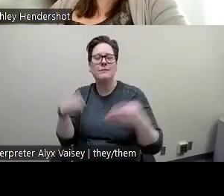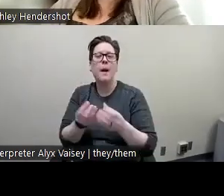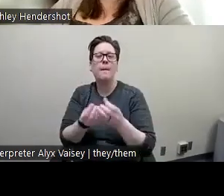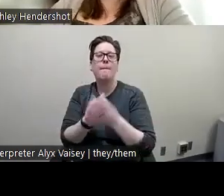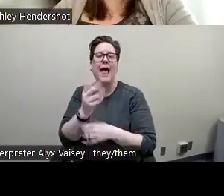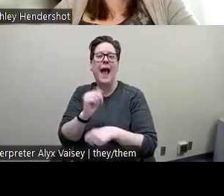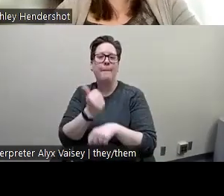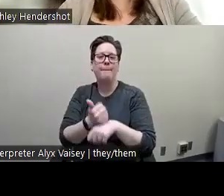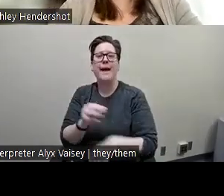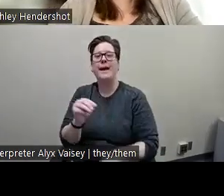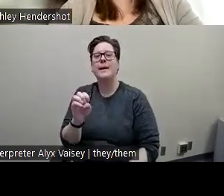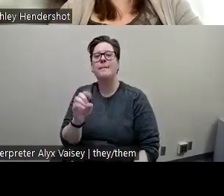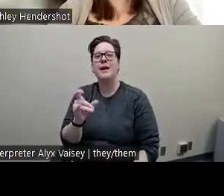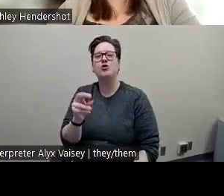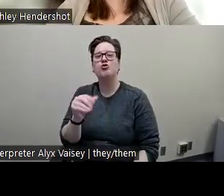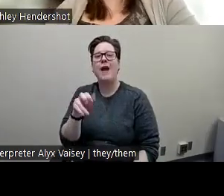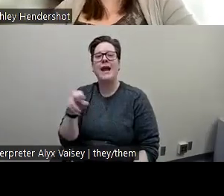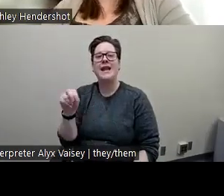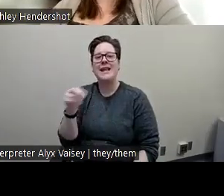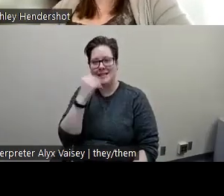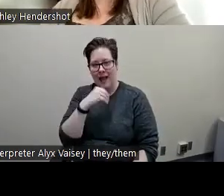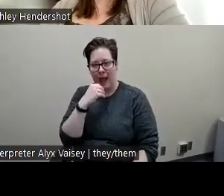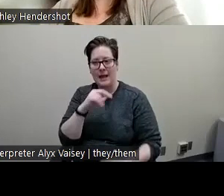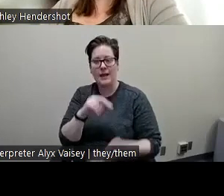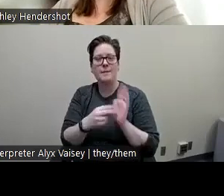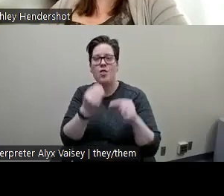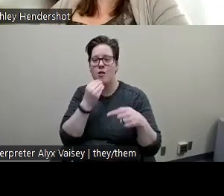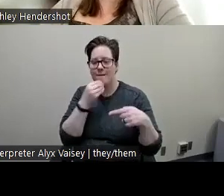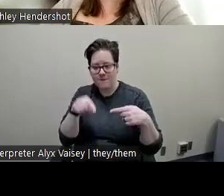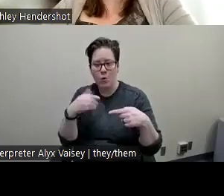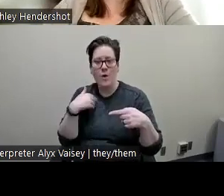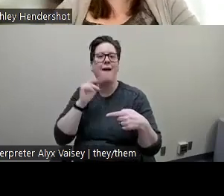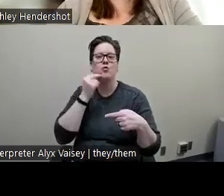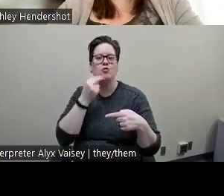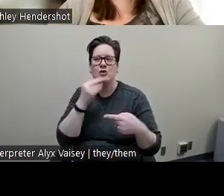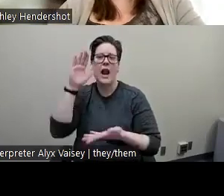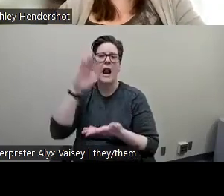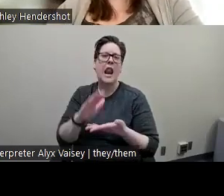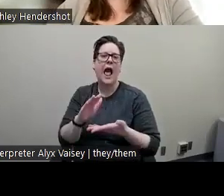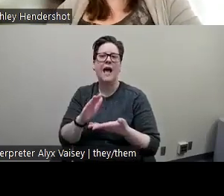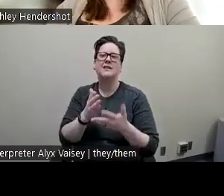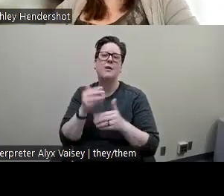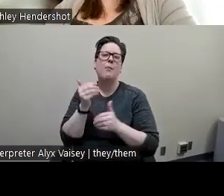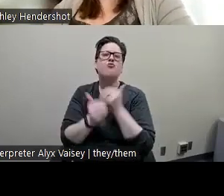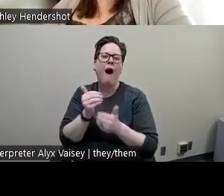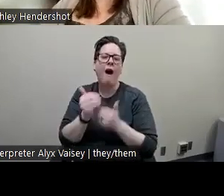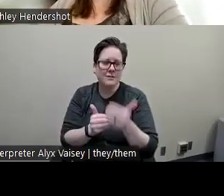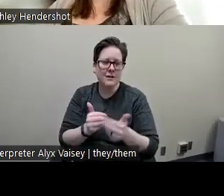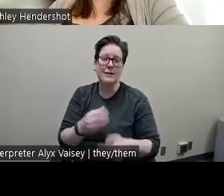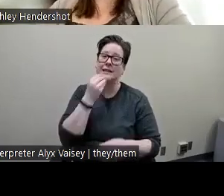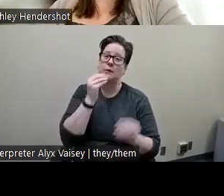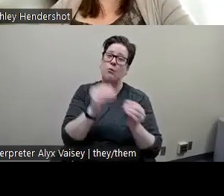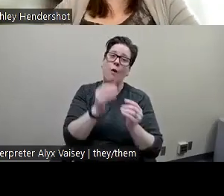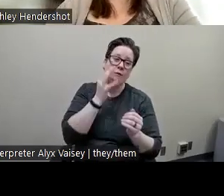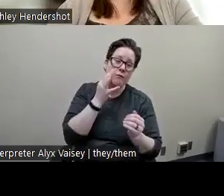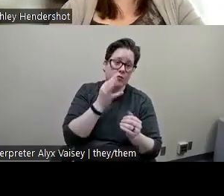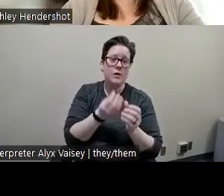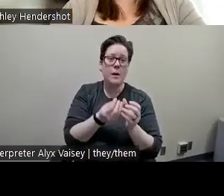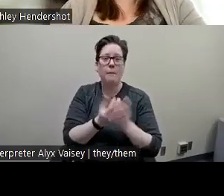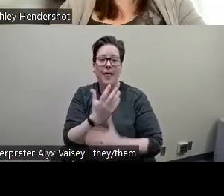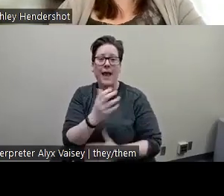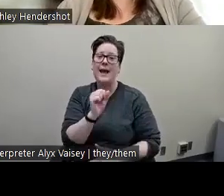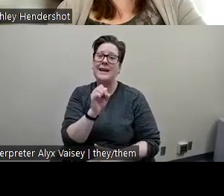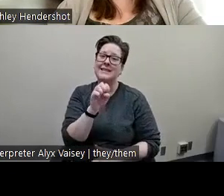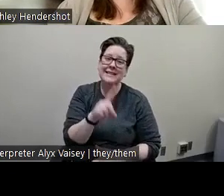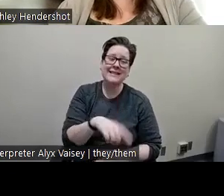diet. So getting foods that are nutritious, less processed foods, eating more fruits, plants, seeds, nuts,